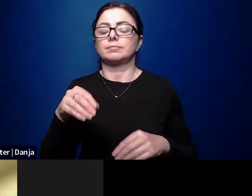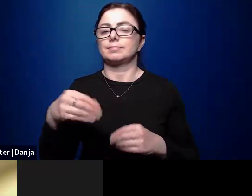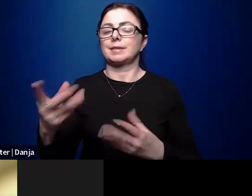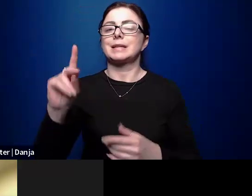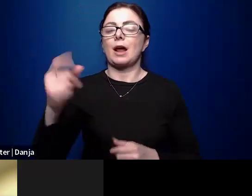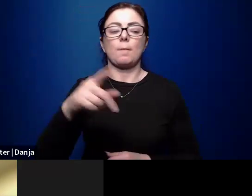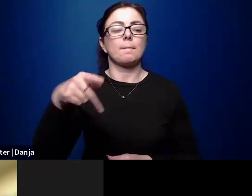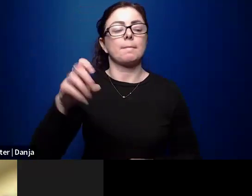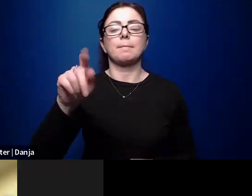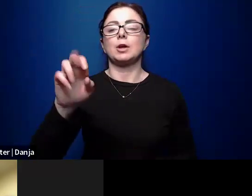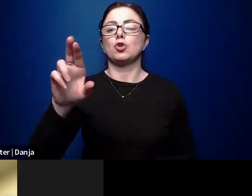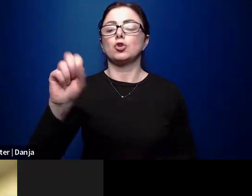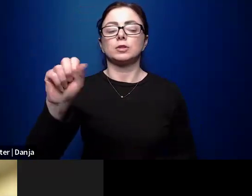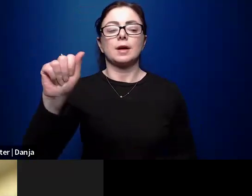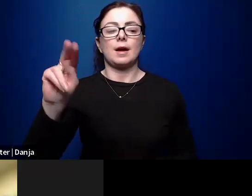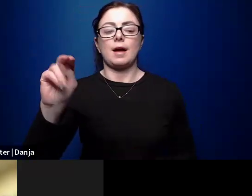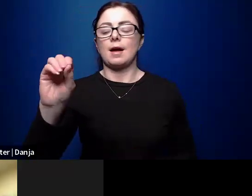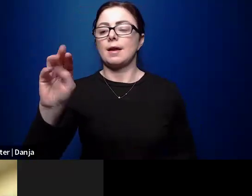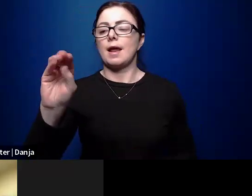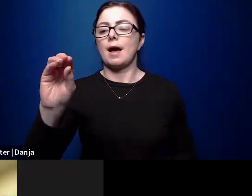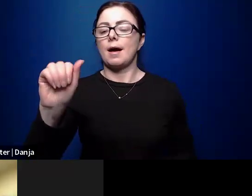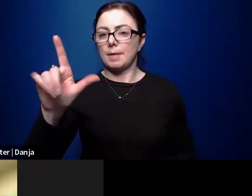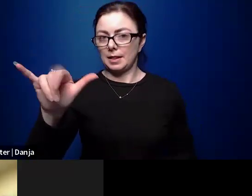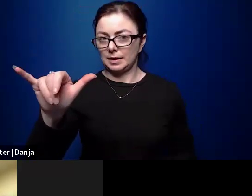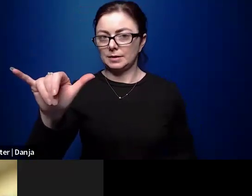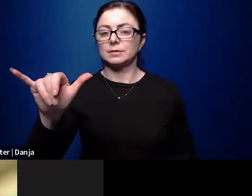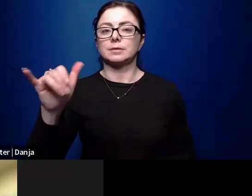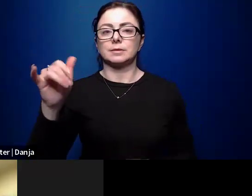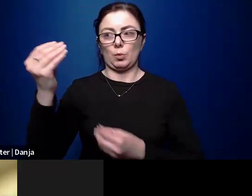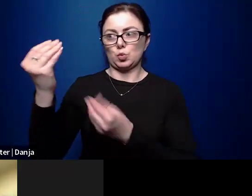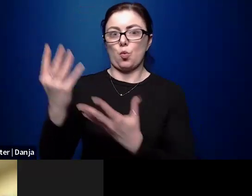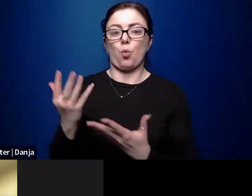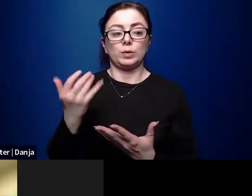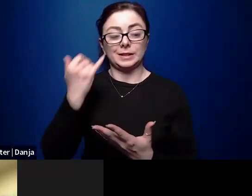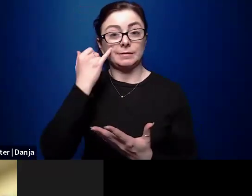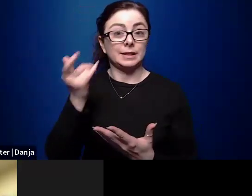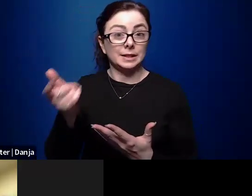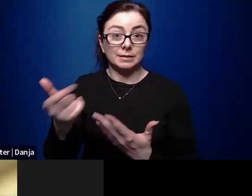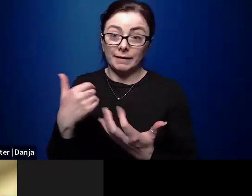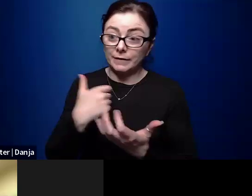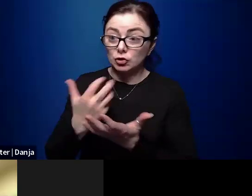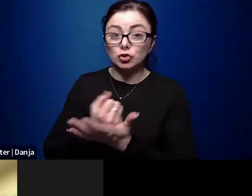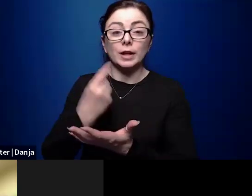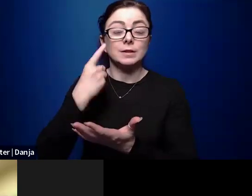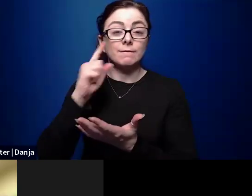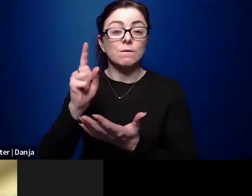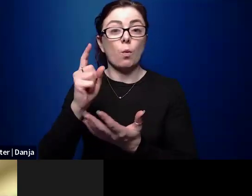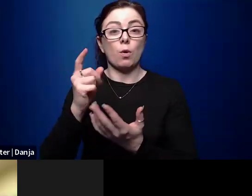anomaly. We were told that for him to have a chance at a sighted life, corneal